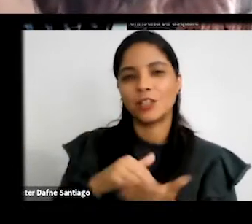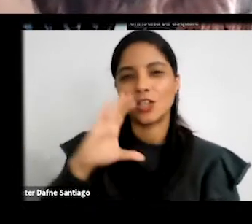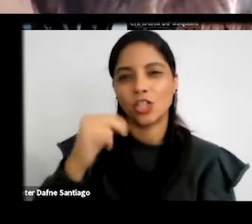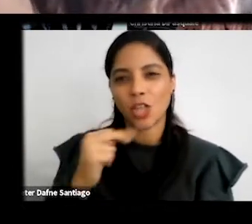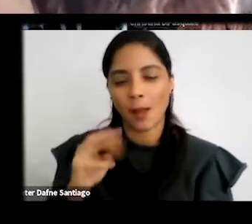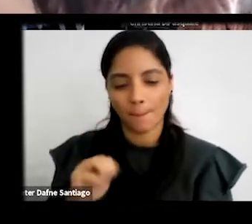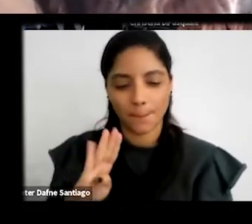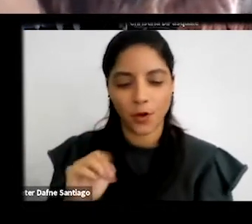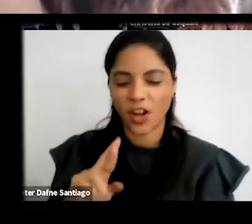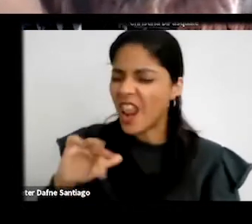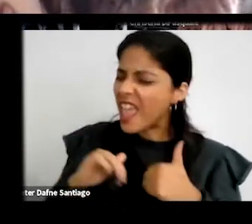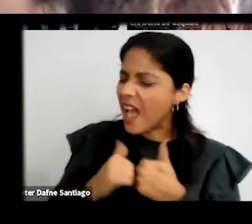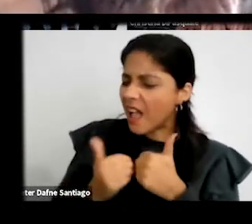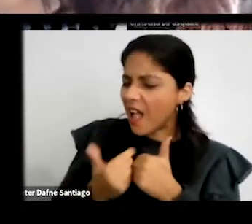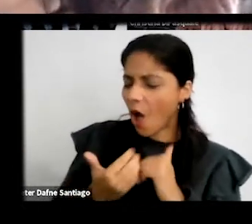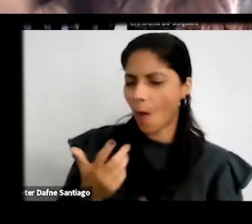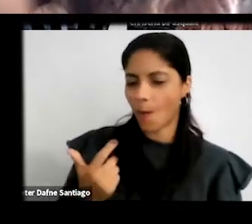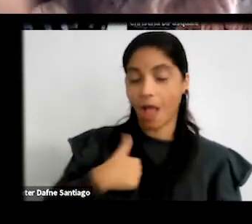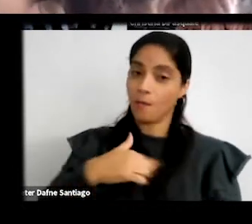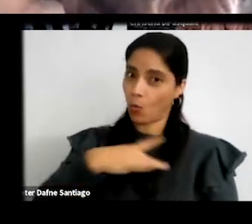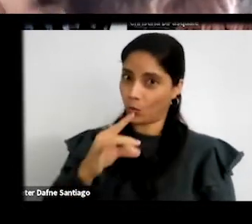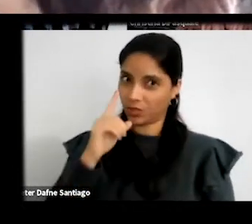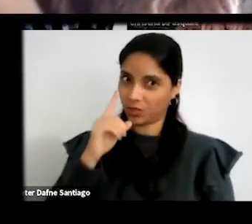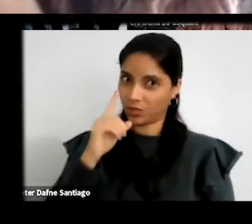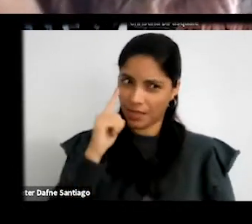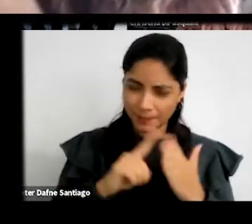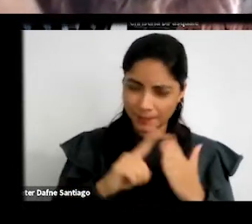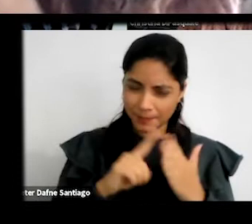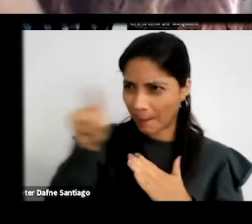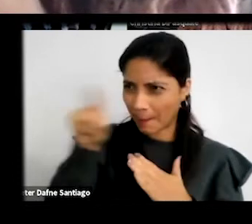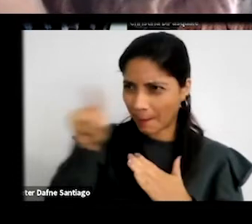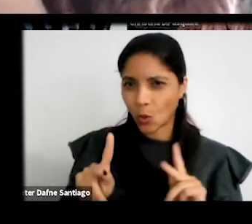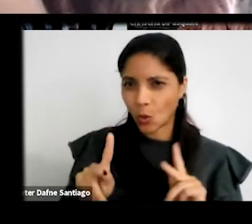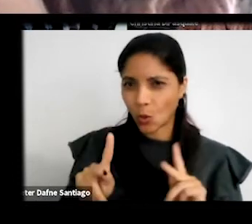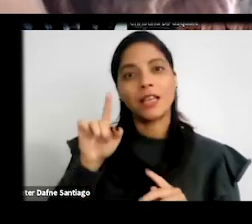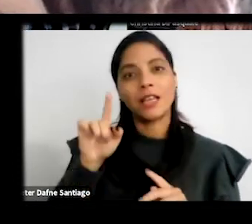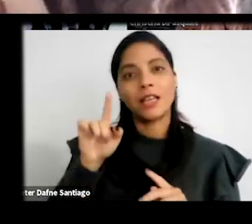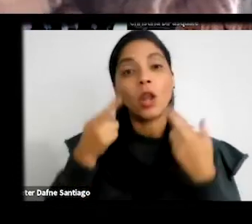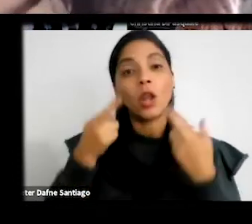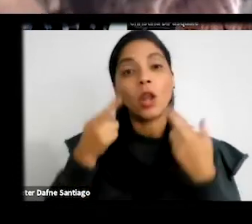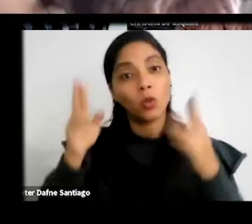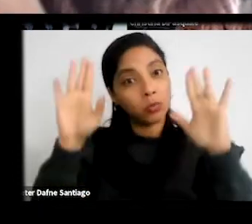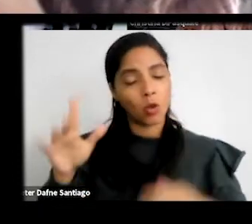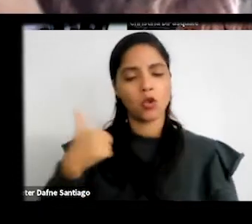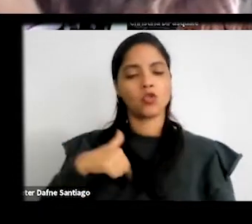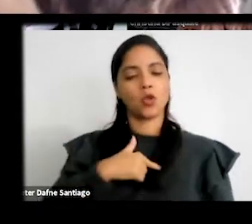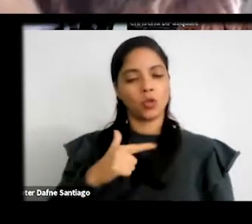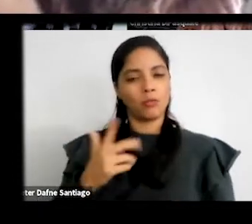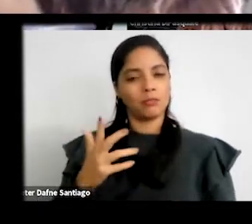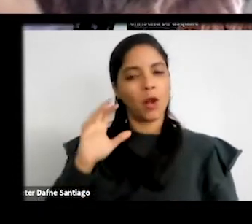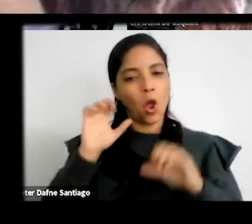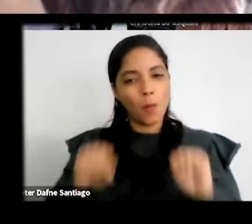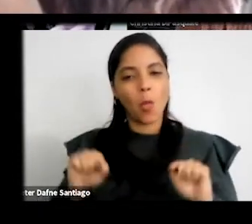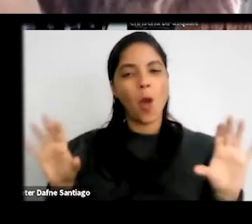always like to tell researchers, like, Centro is a resource, but we are not the resource. But what we can do is that we can put you in